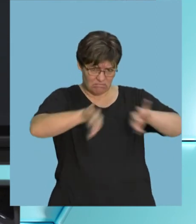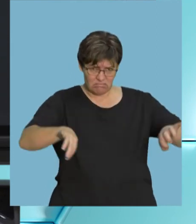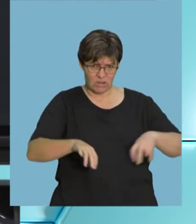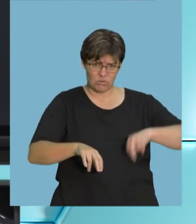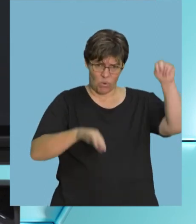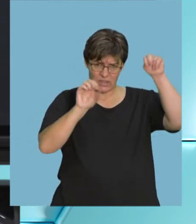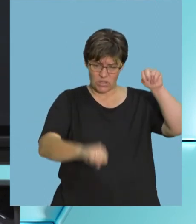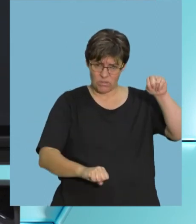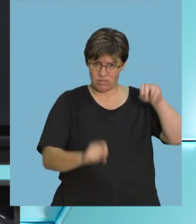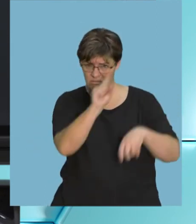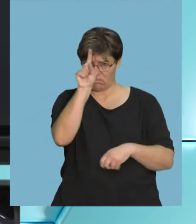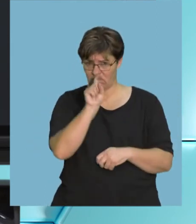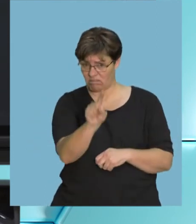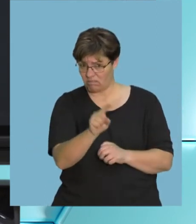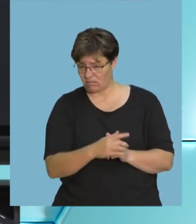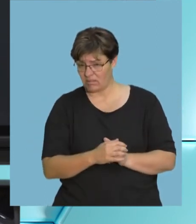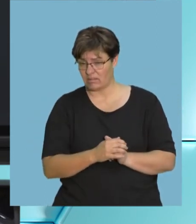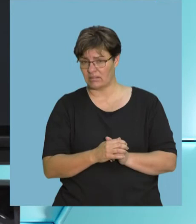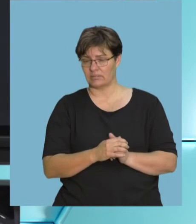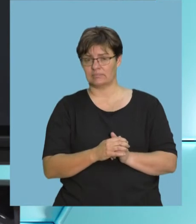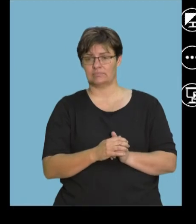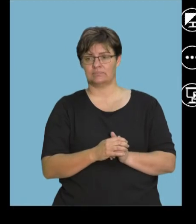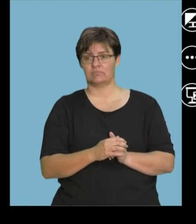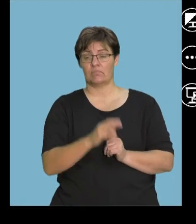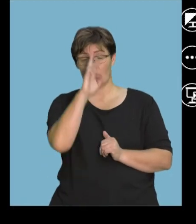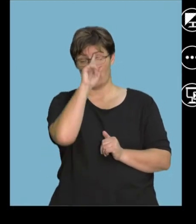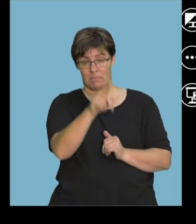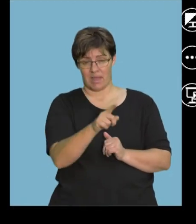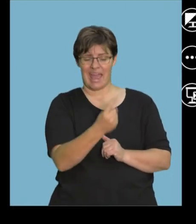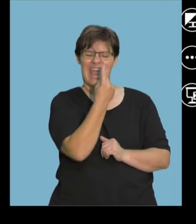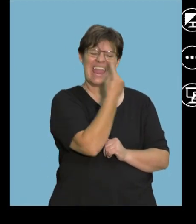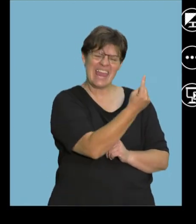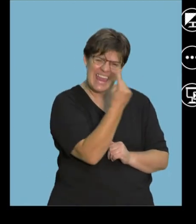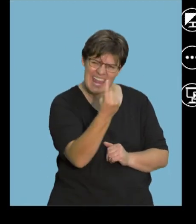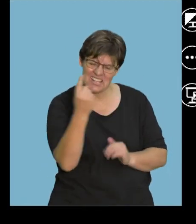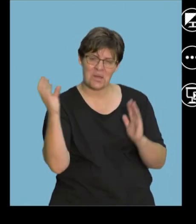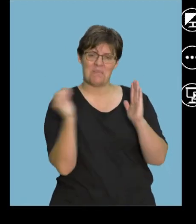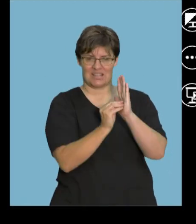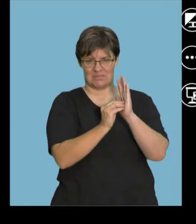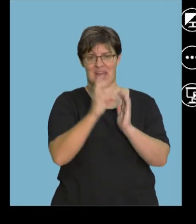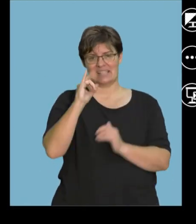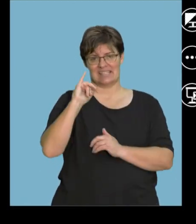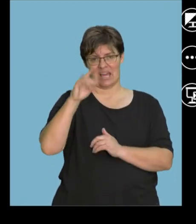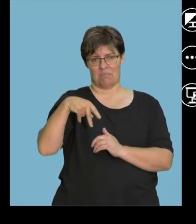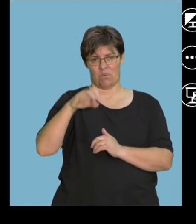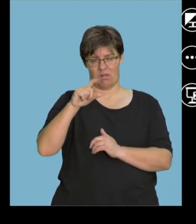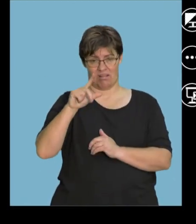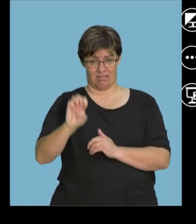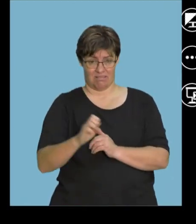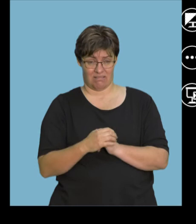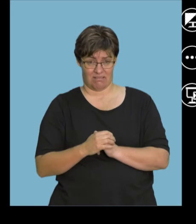for us to actually separate the two? That's the big question. Can you really do that? Remember, every magnet is a